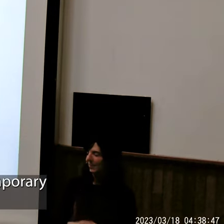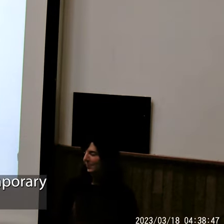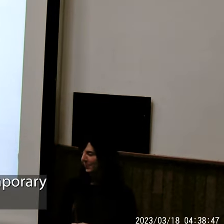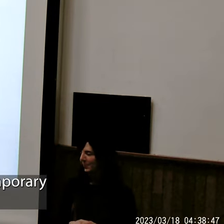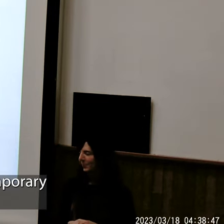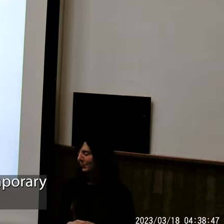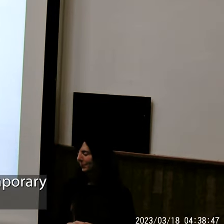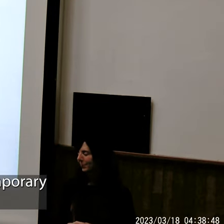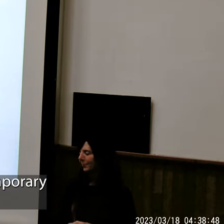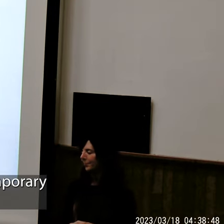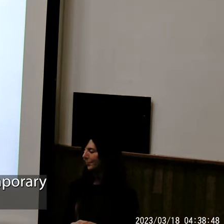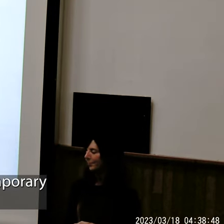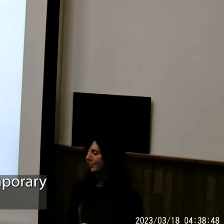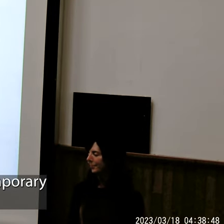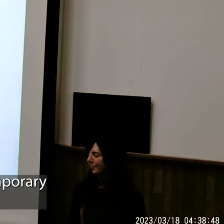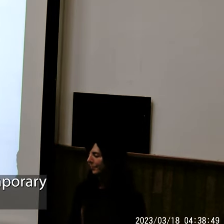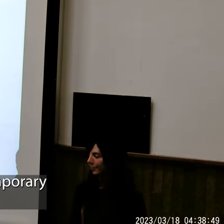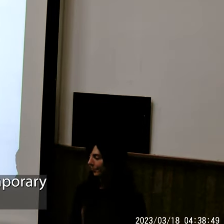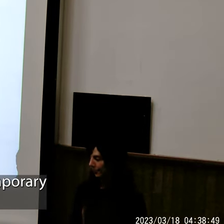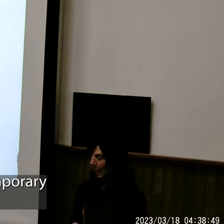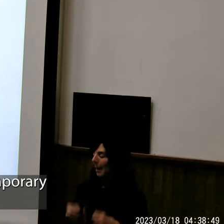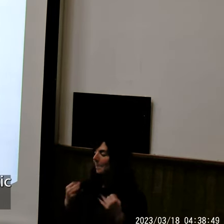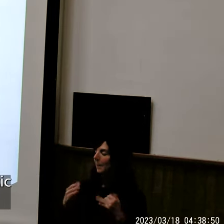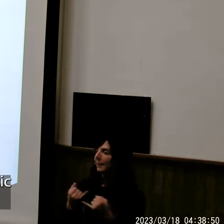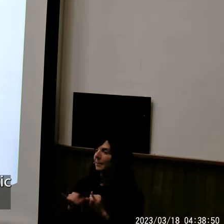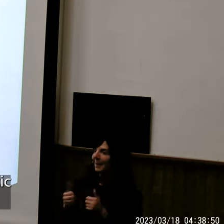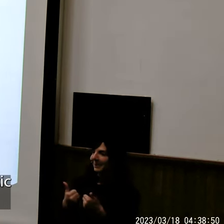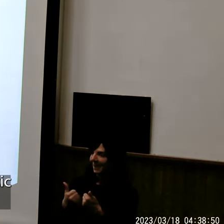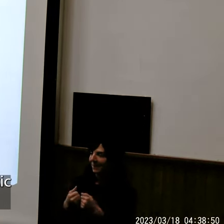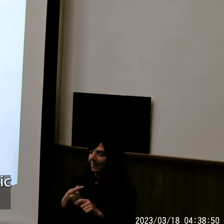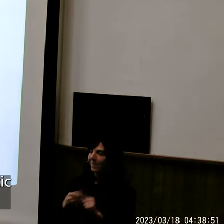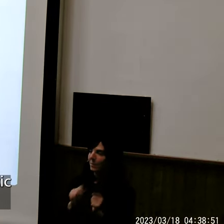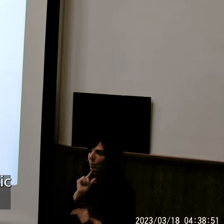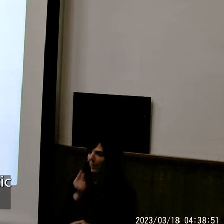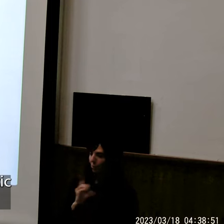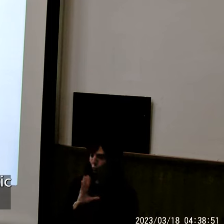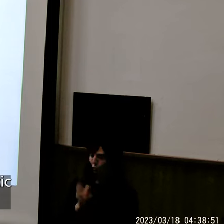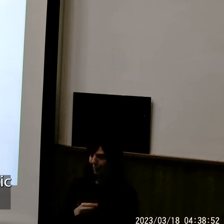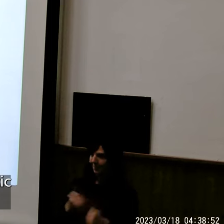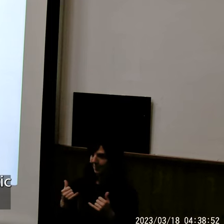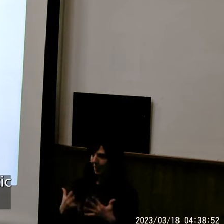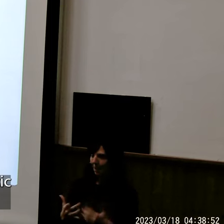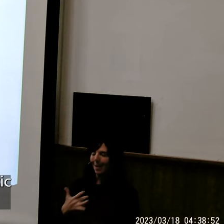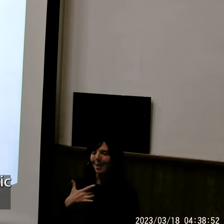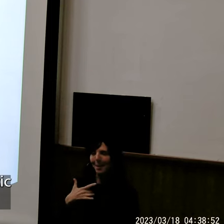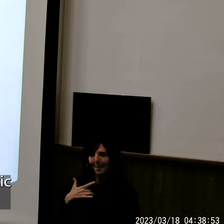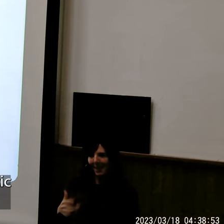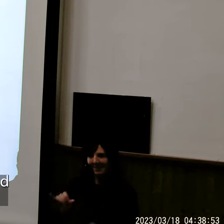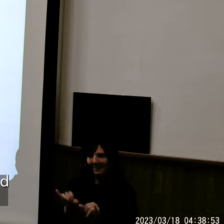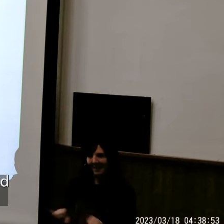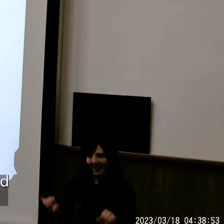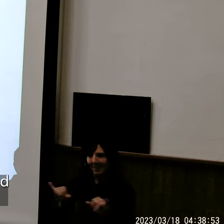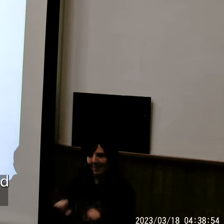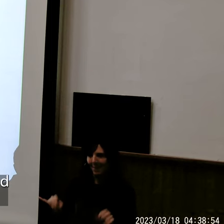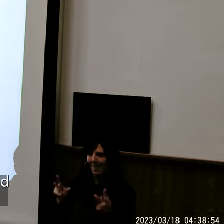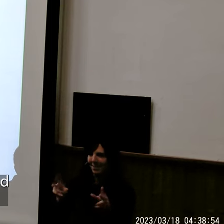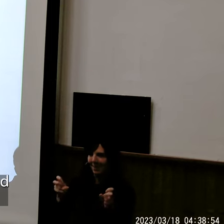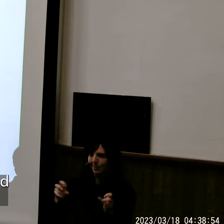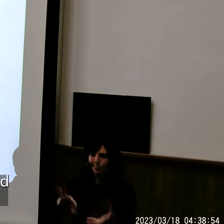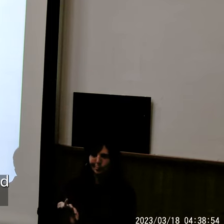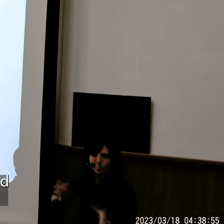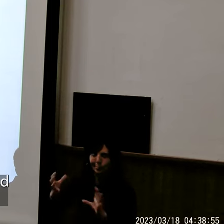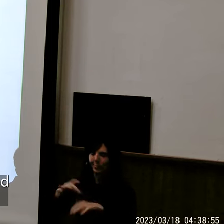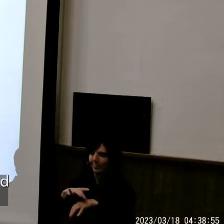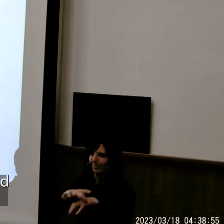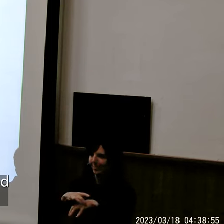no coincidence that many contemporary indie games made by queer and trans creators are apocalyptic or post-apocalyptic. Like If